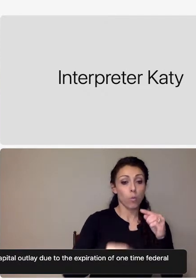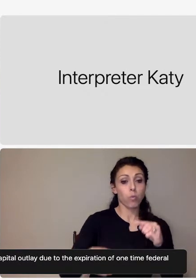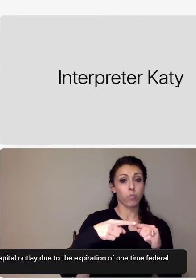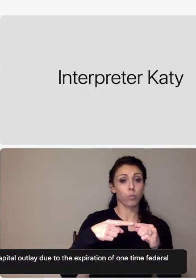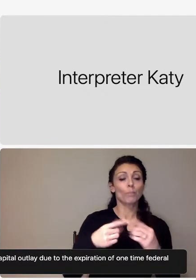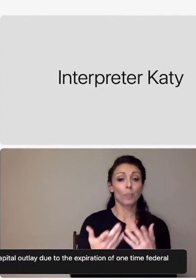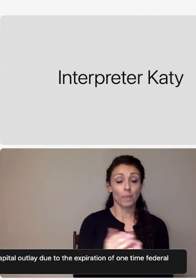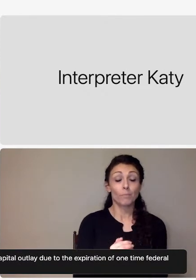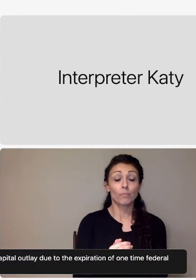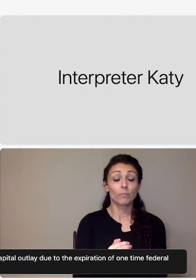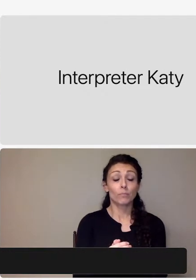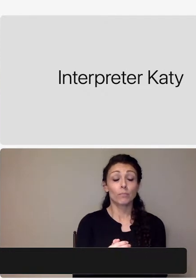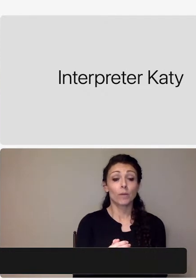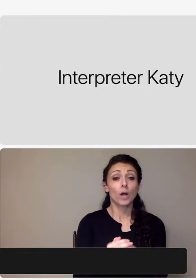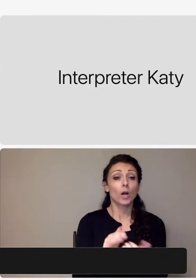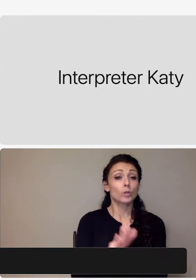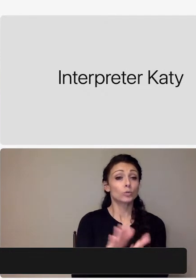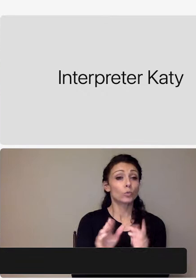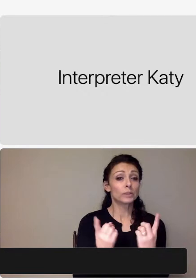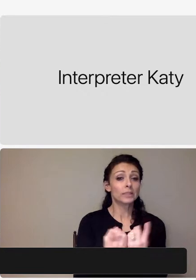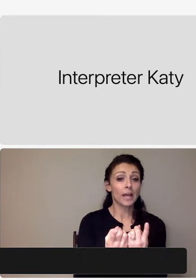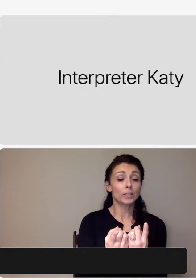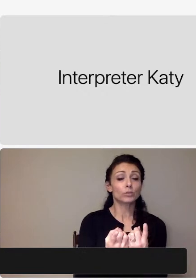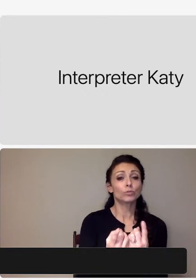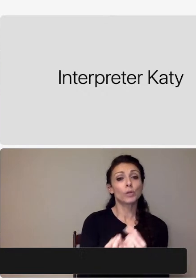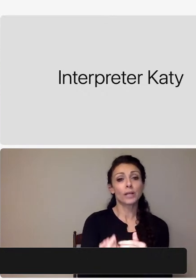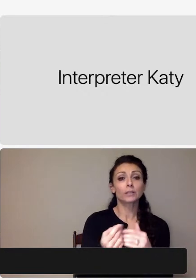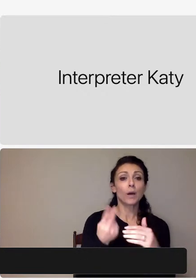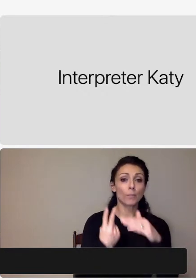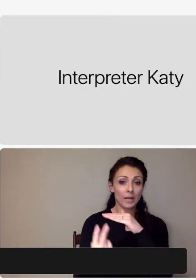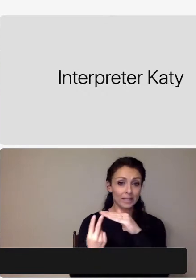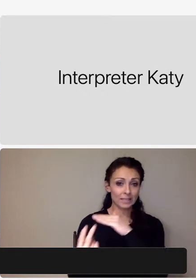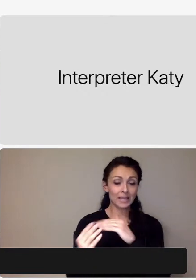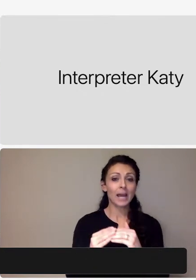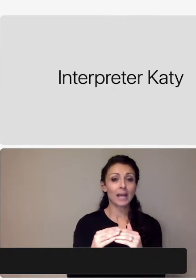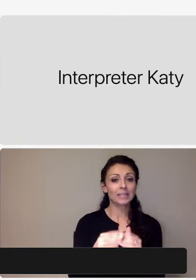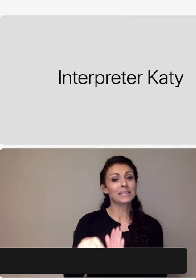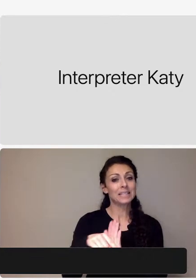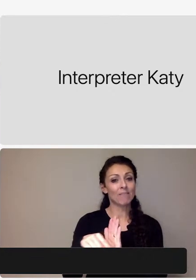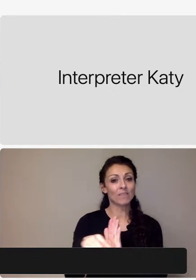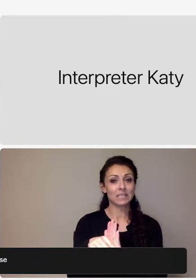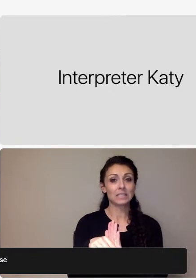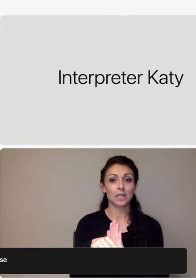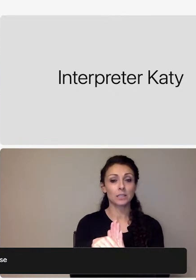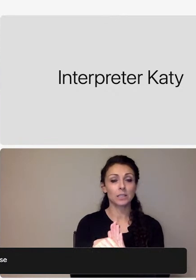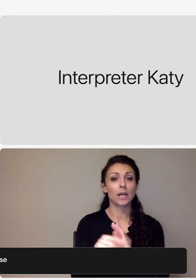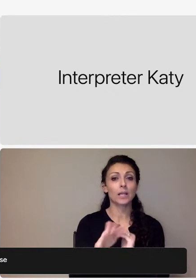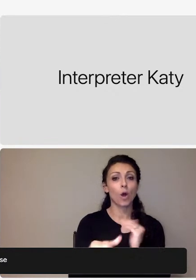that the district will deficit spend in all three years next slide please